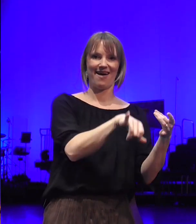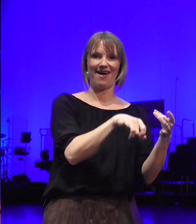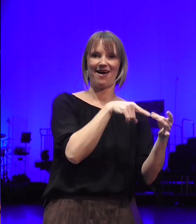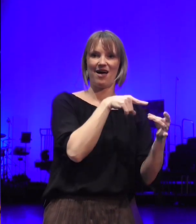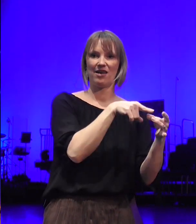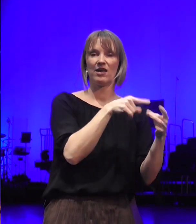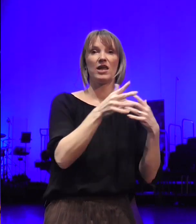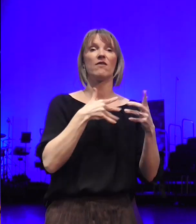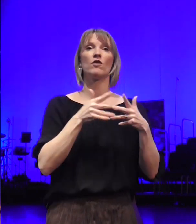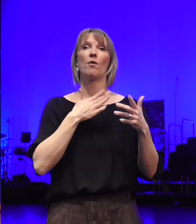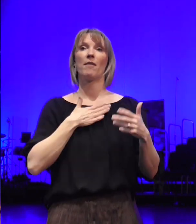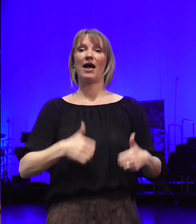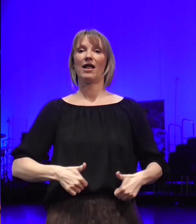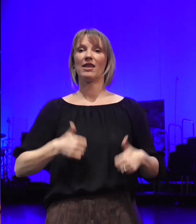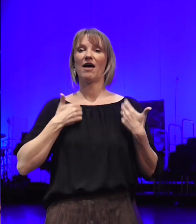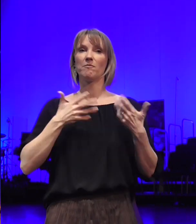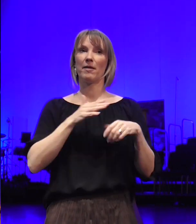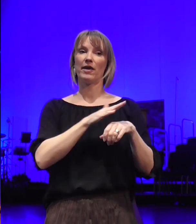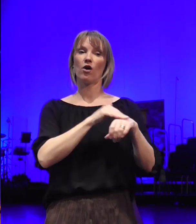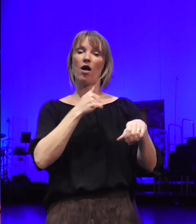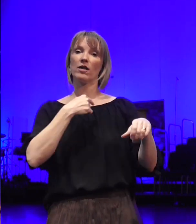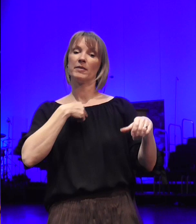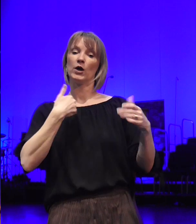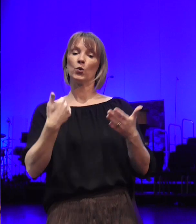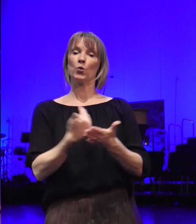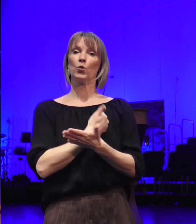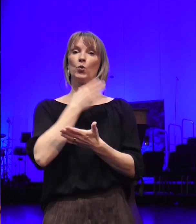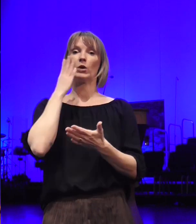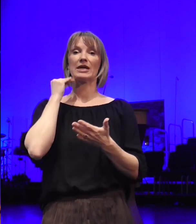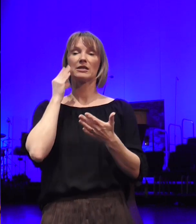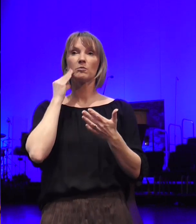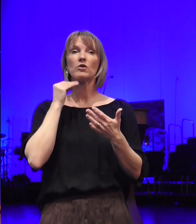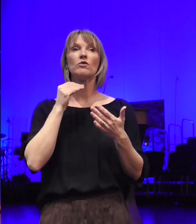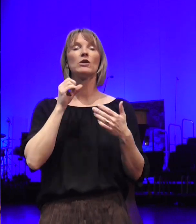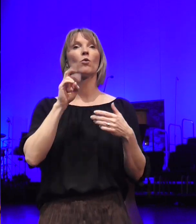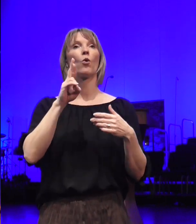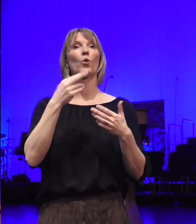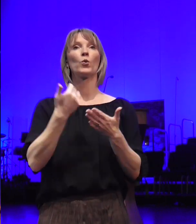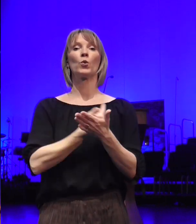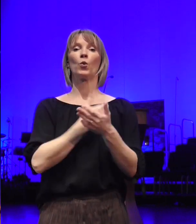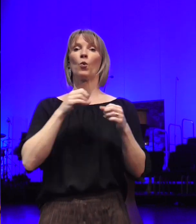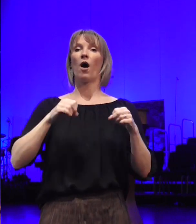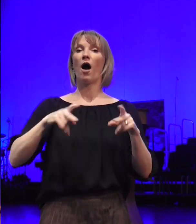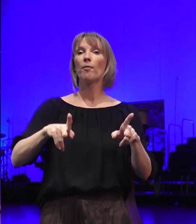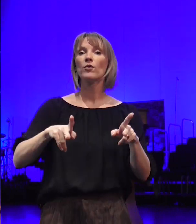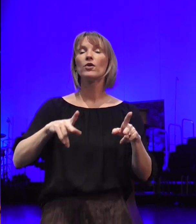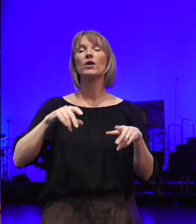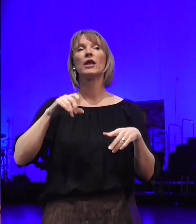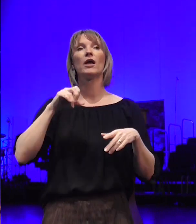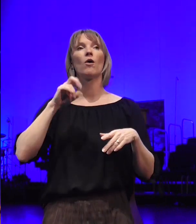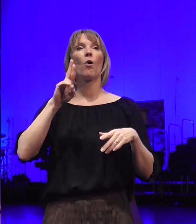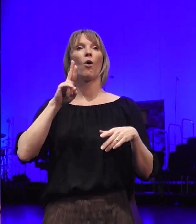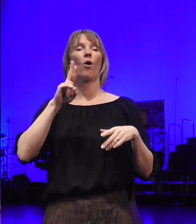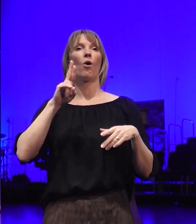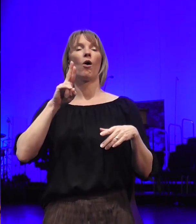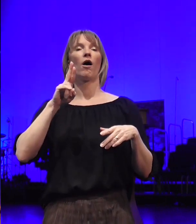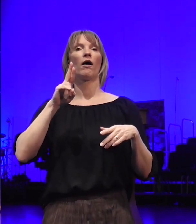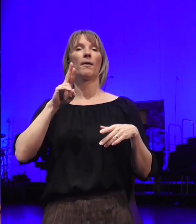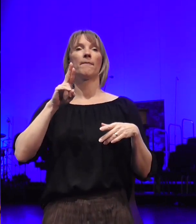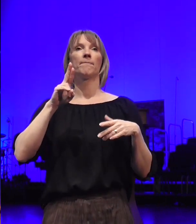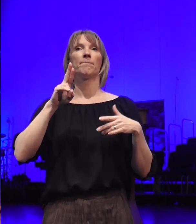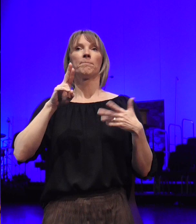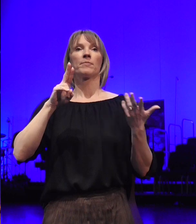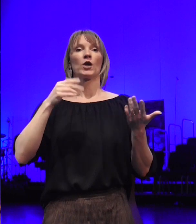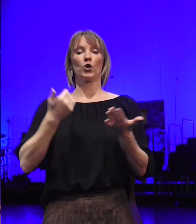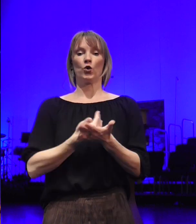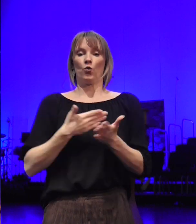my life might be calling me to some new experience or new opportunity, or I've shifted into a